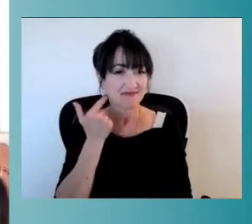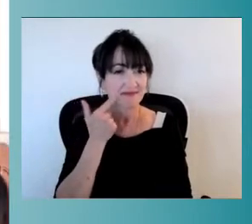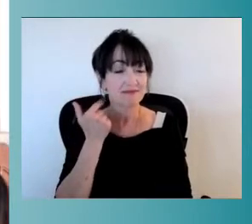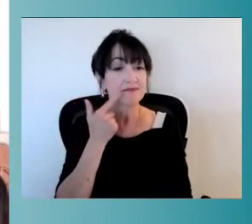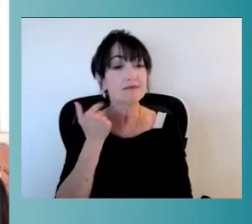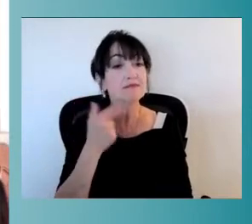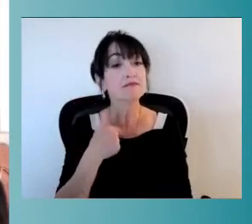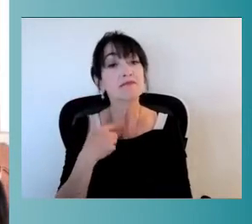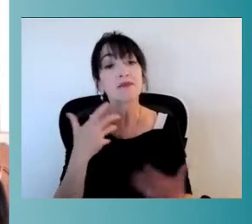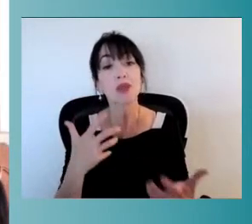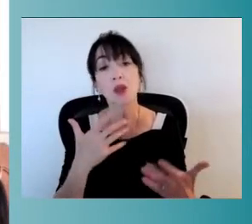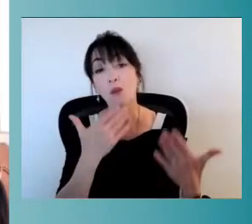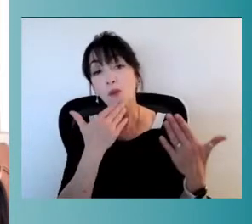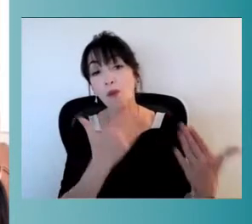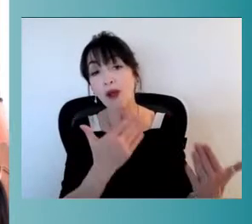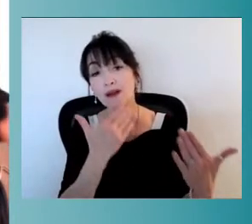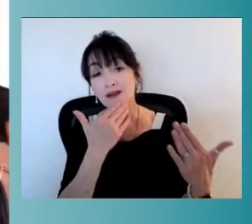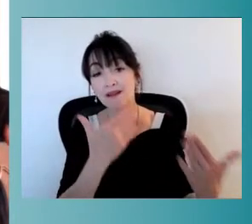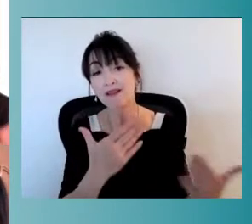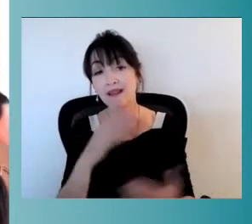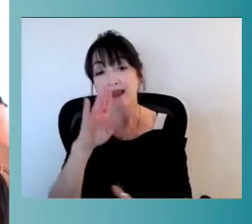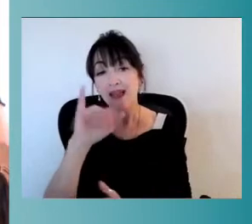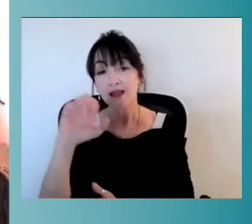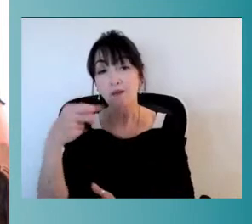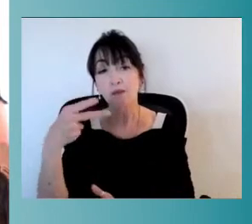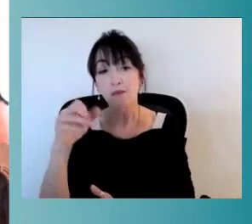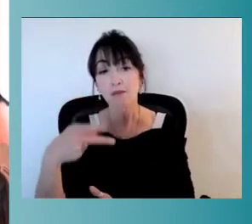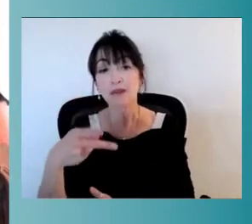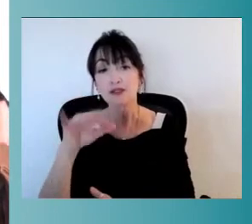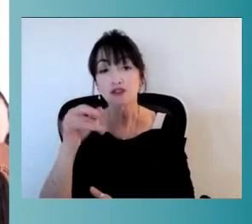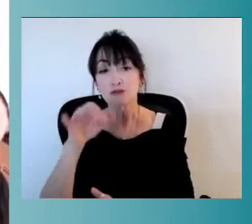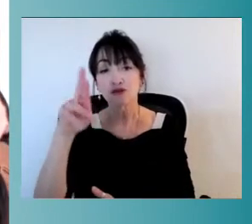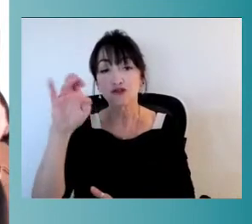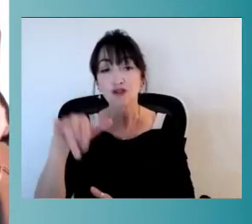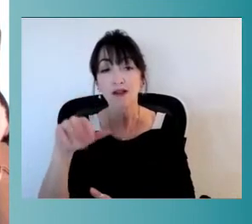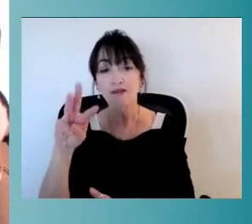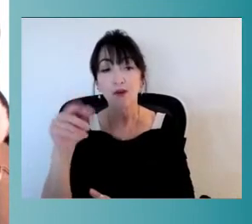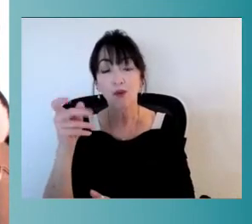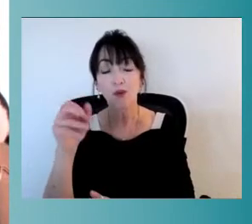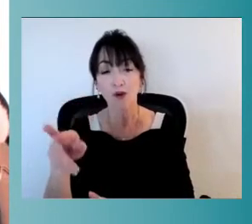I want to thank Bishop Jeffrey Broughton, who was our first vice president,